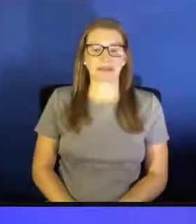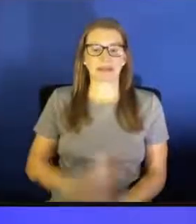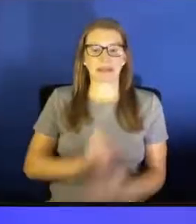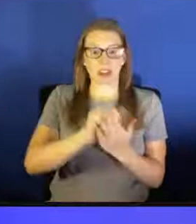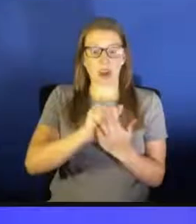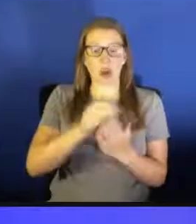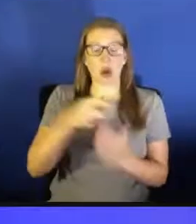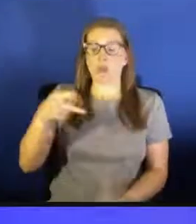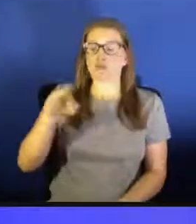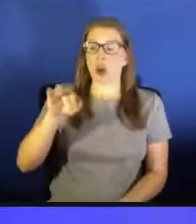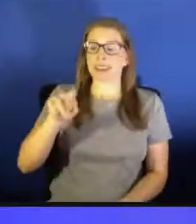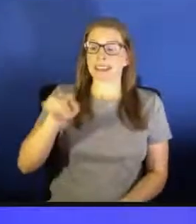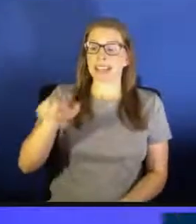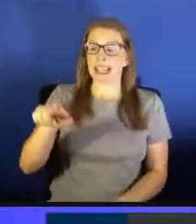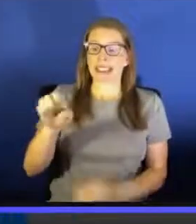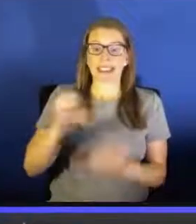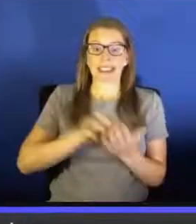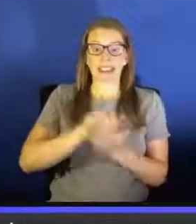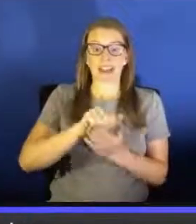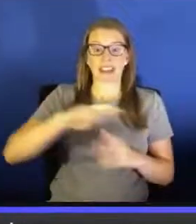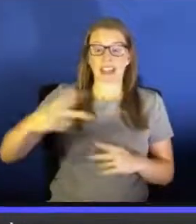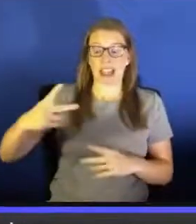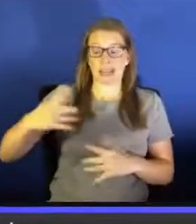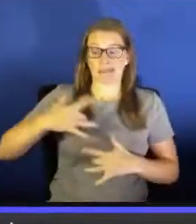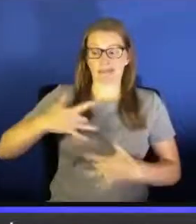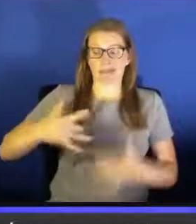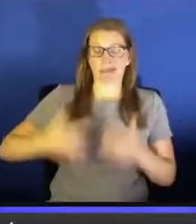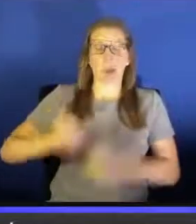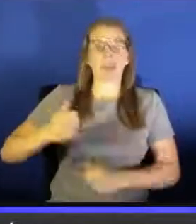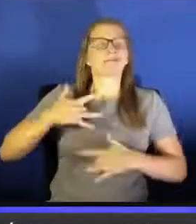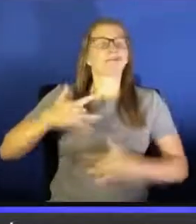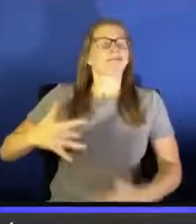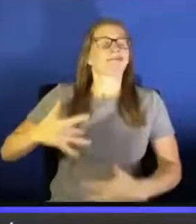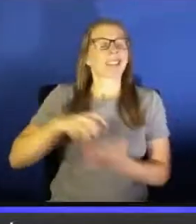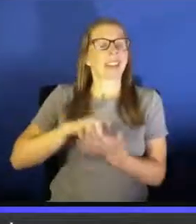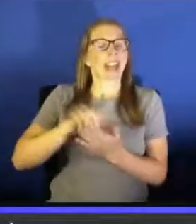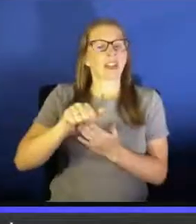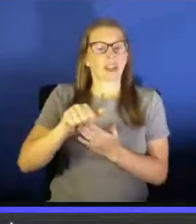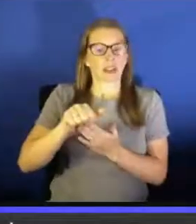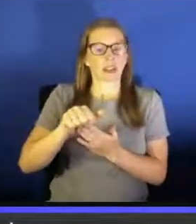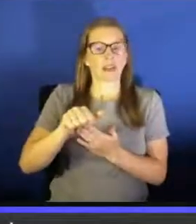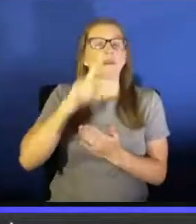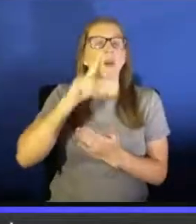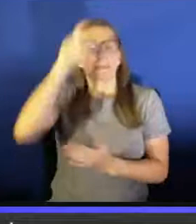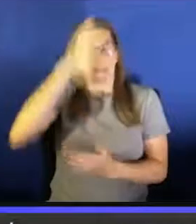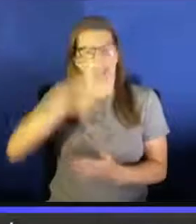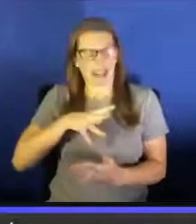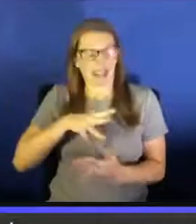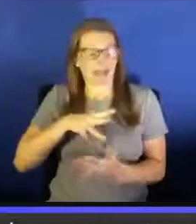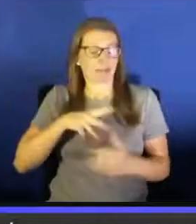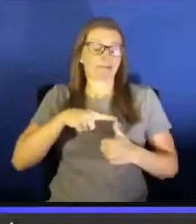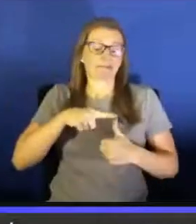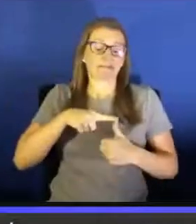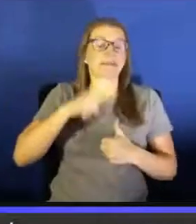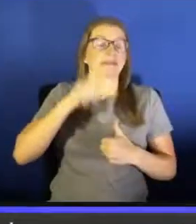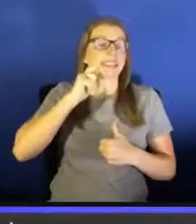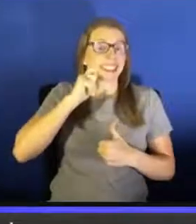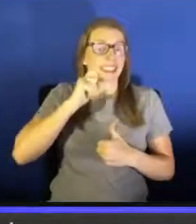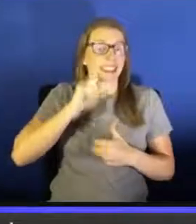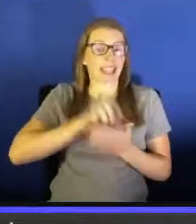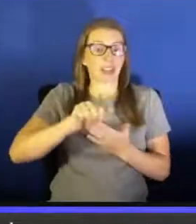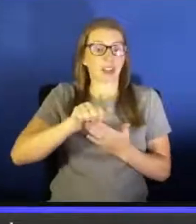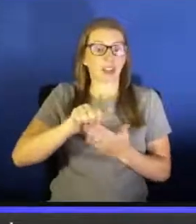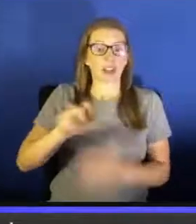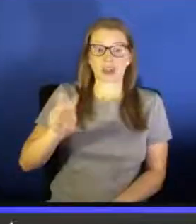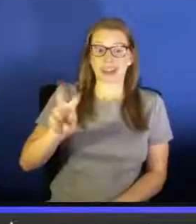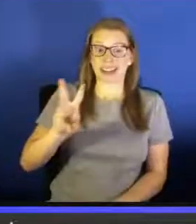it is the second most common cancer among men behind skin cancer. This year, an estimated 268,000 men